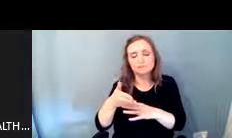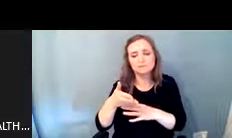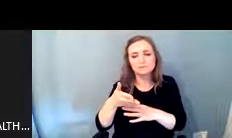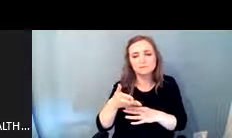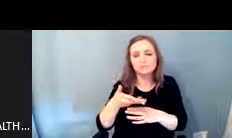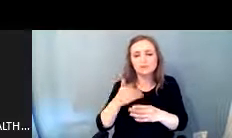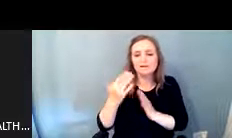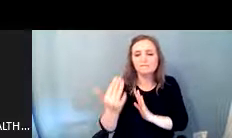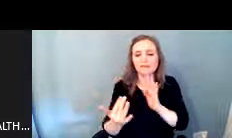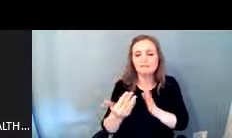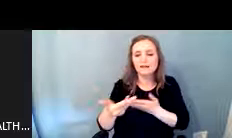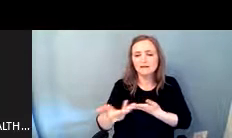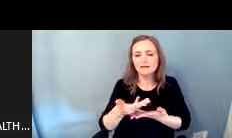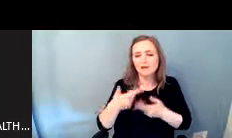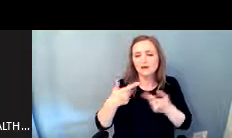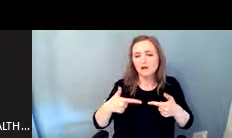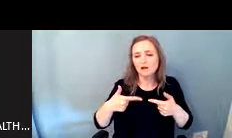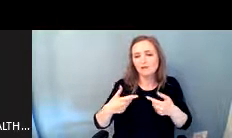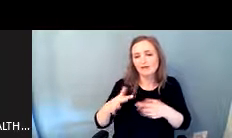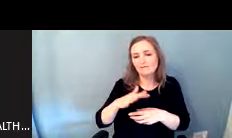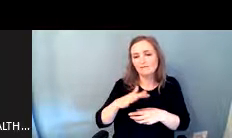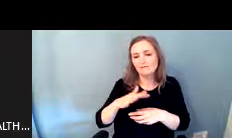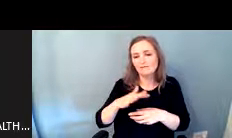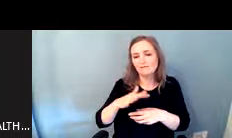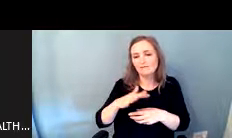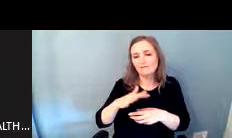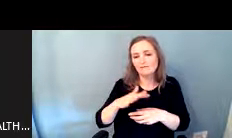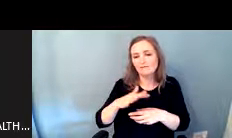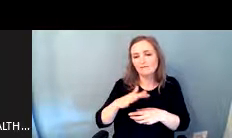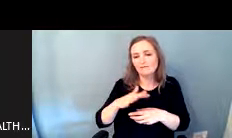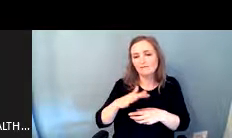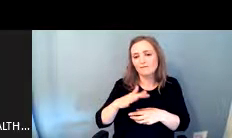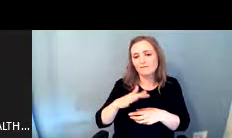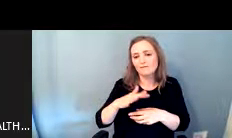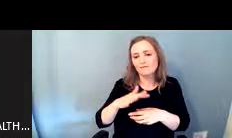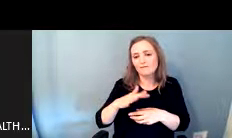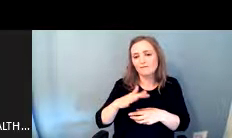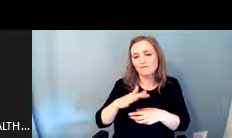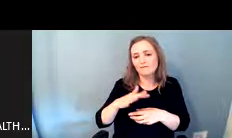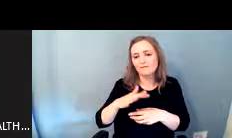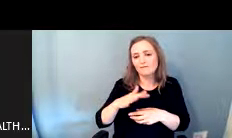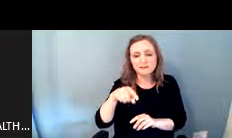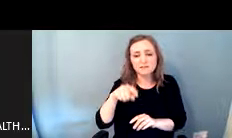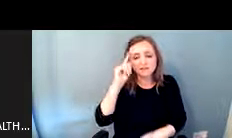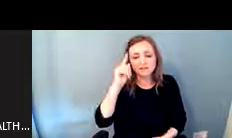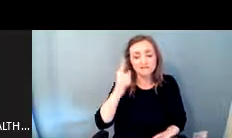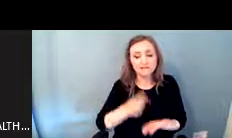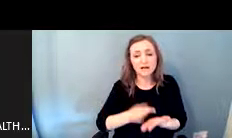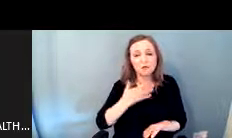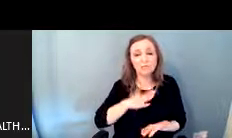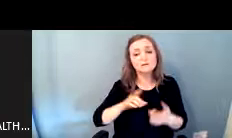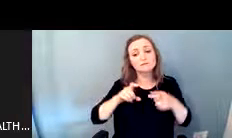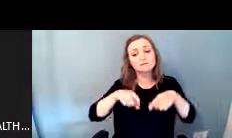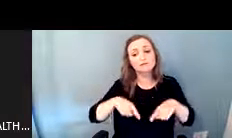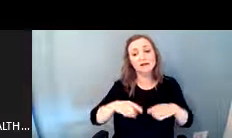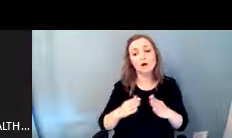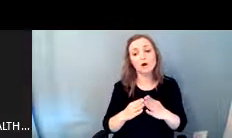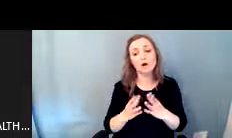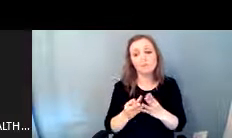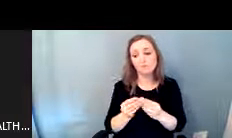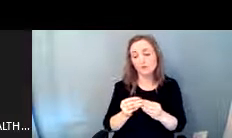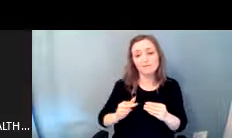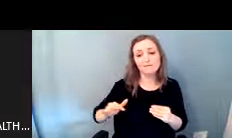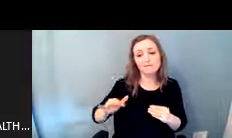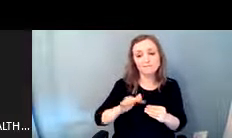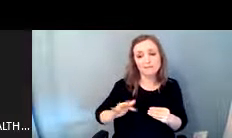them, patients often chose to have that delivered over a video consultation where they could be in their own living room with their family around